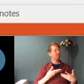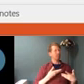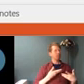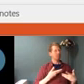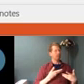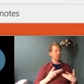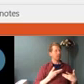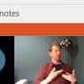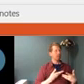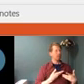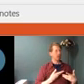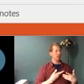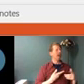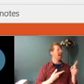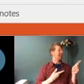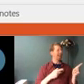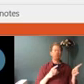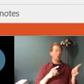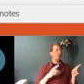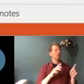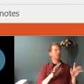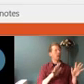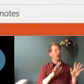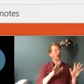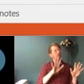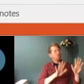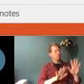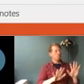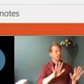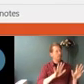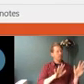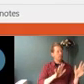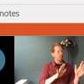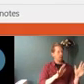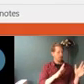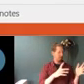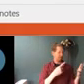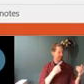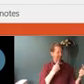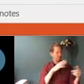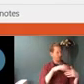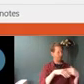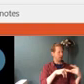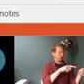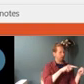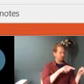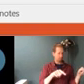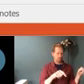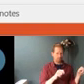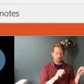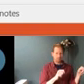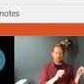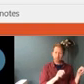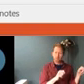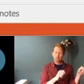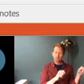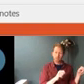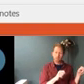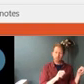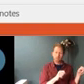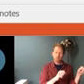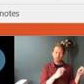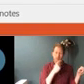and white answers like in the STRs and SNPs for identity or as we just seen in the previous slides, but it's more